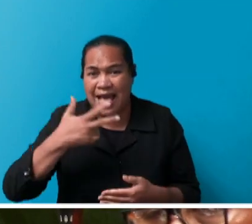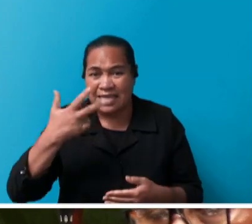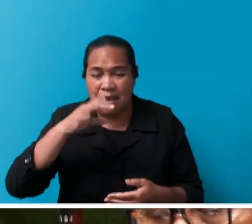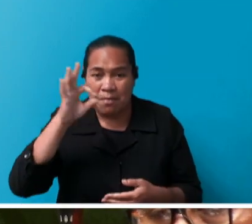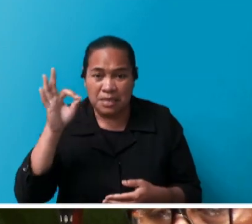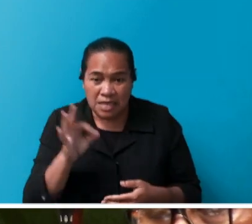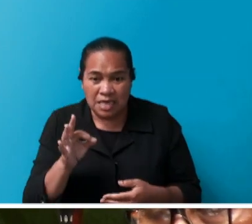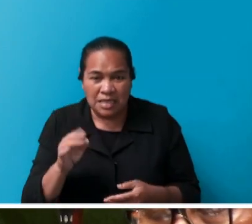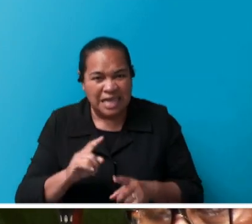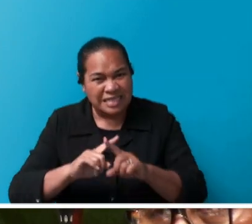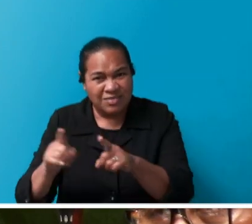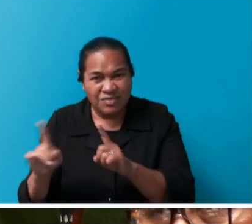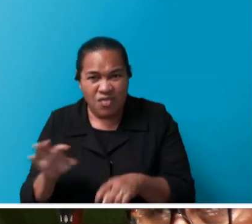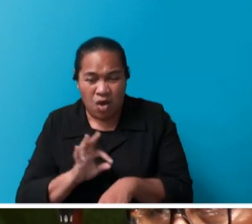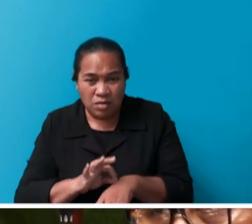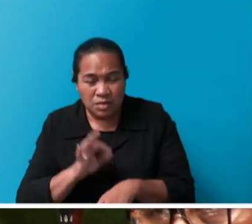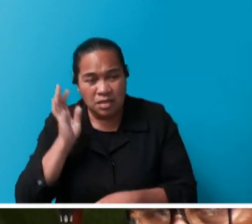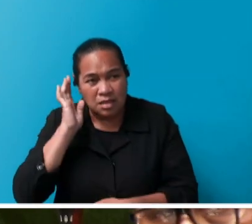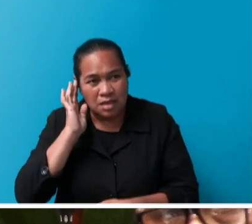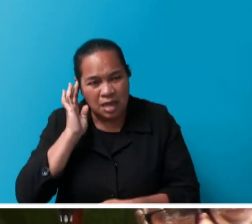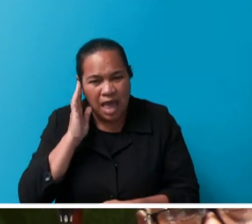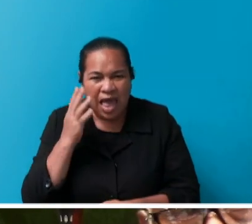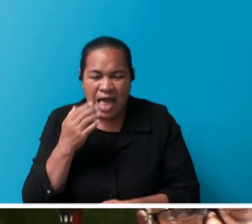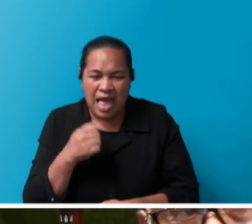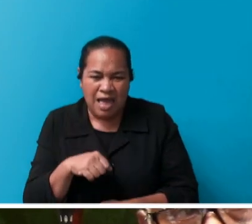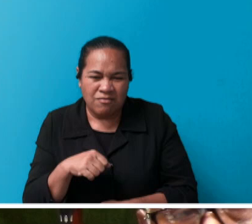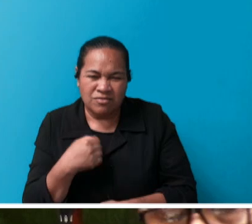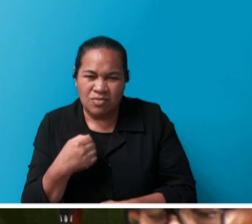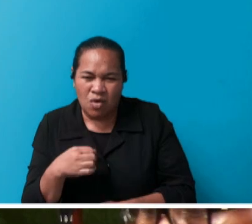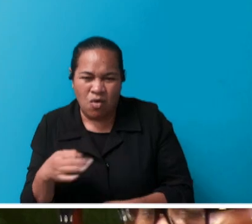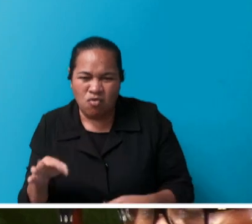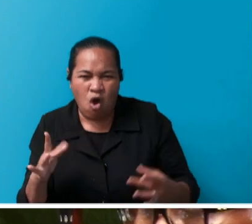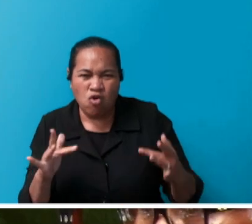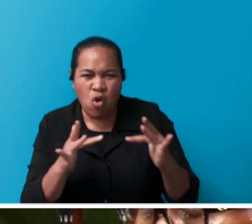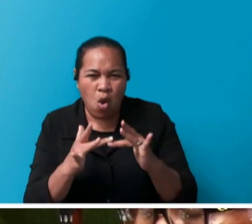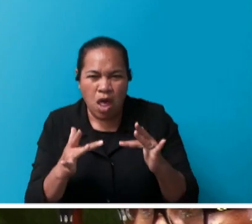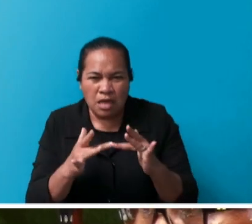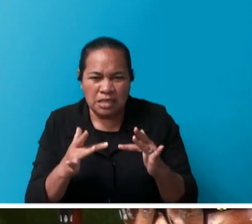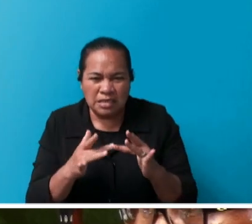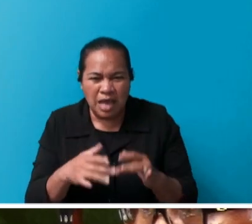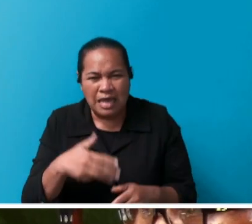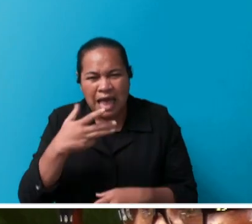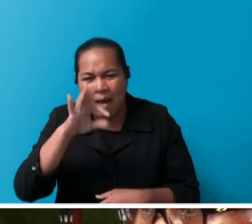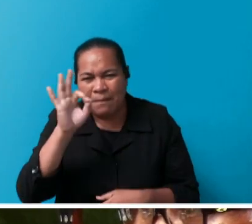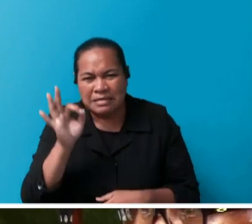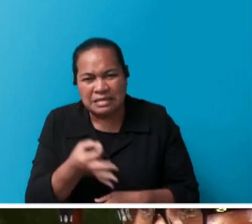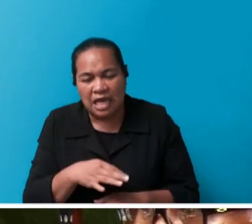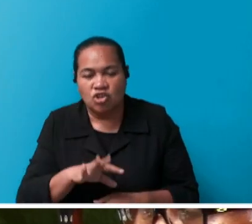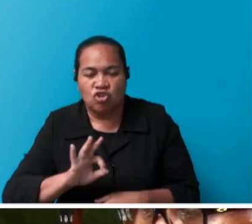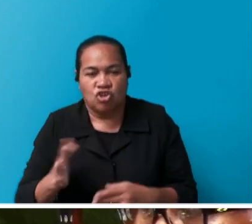healthcare facilities have low bandwidth connection and 9% are yet to be connected